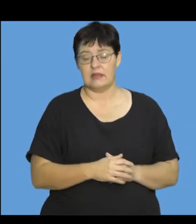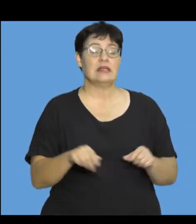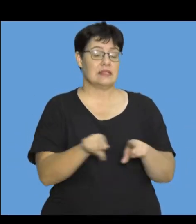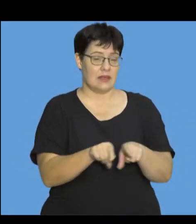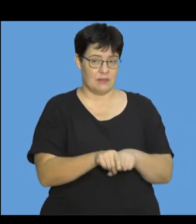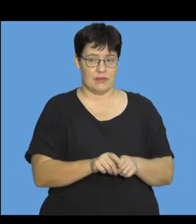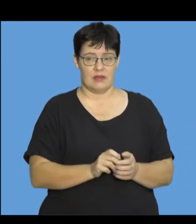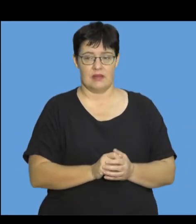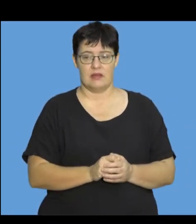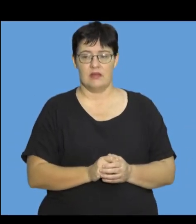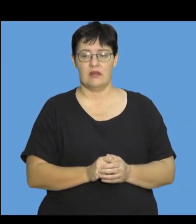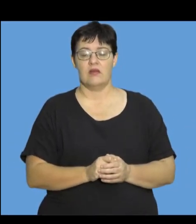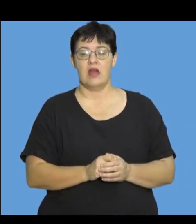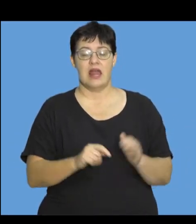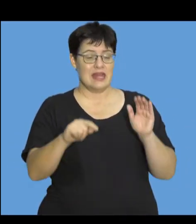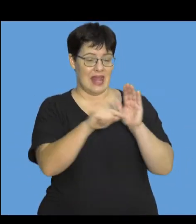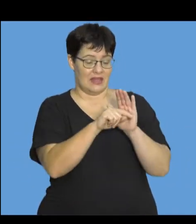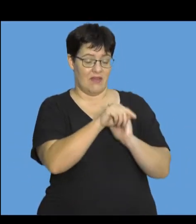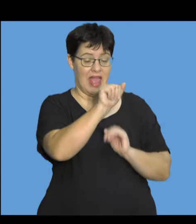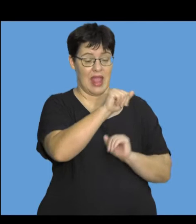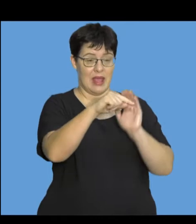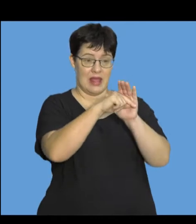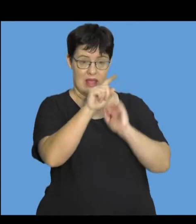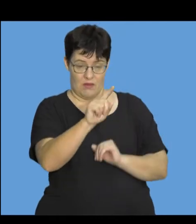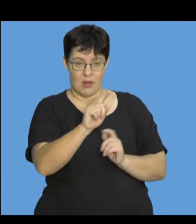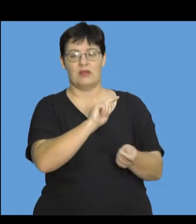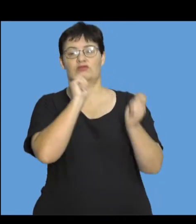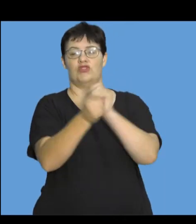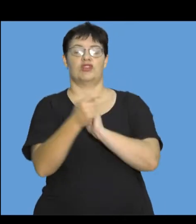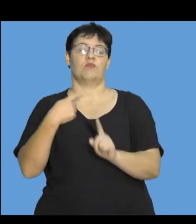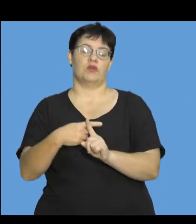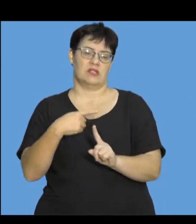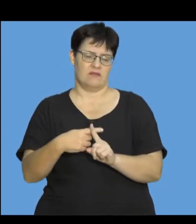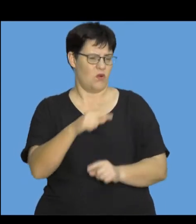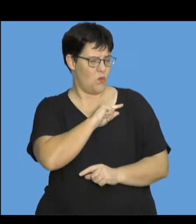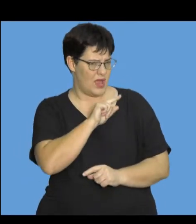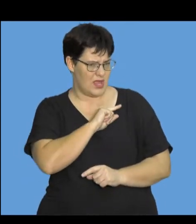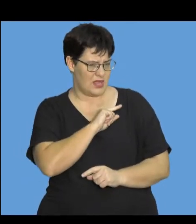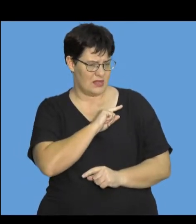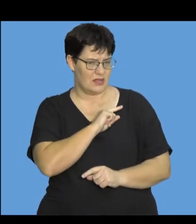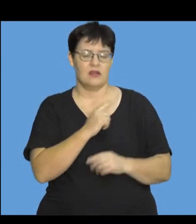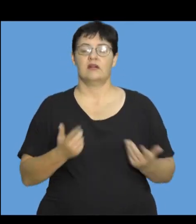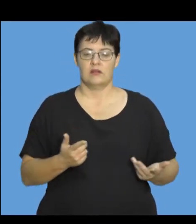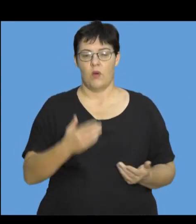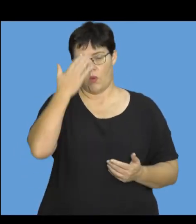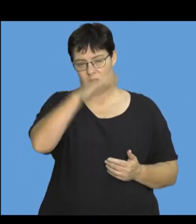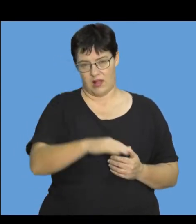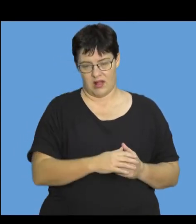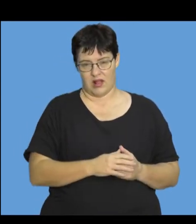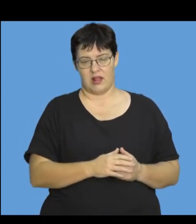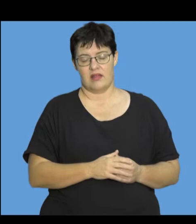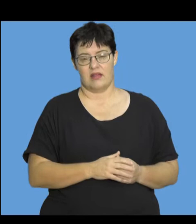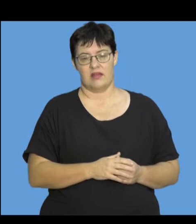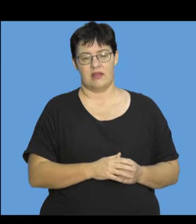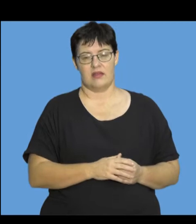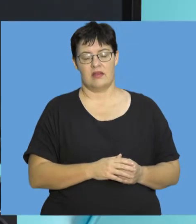And then also changing the negative exponent to be a positive exponent. Why do we do this? Is because we know that